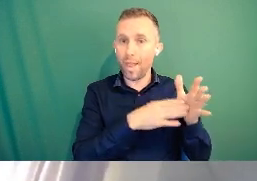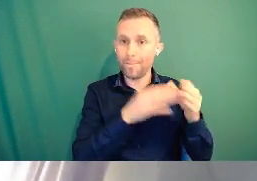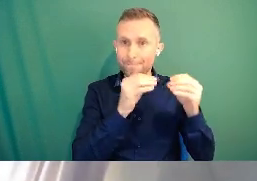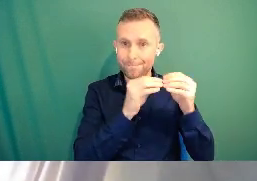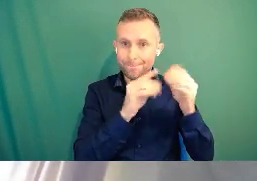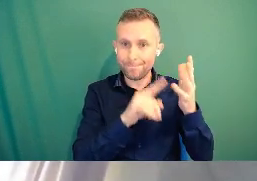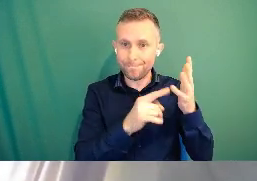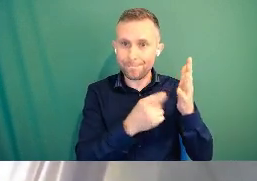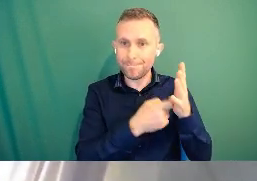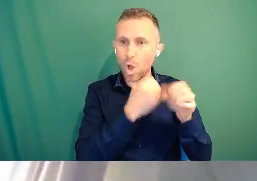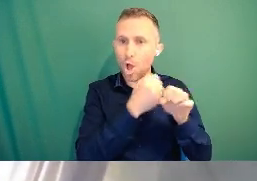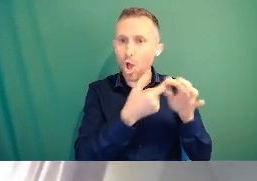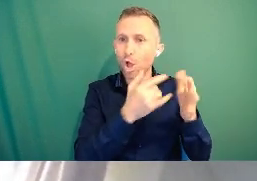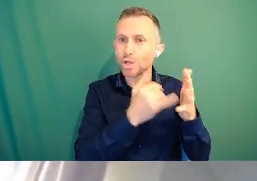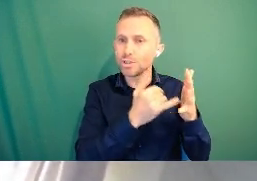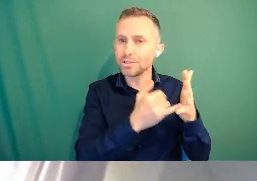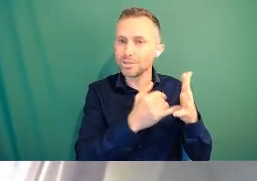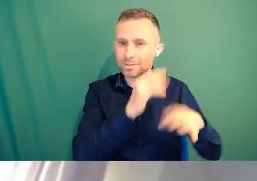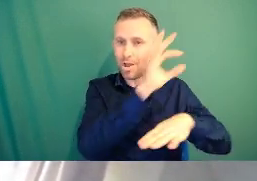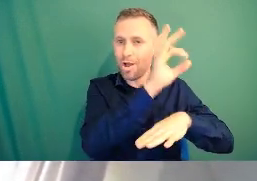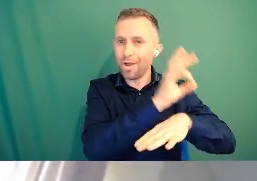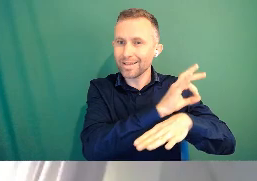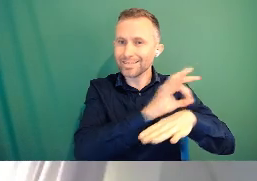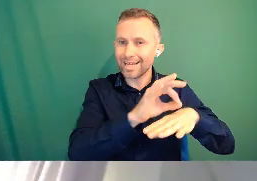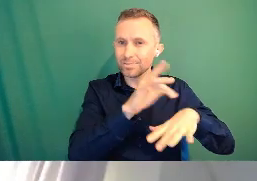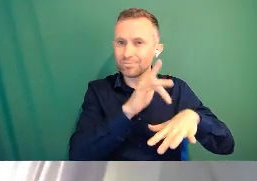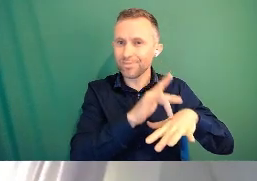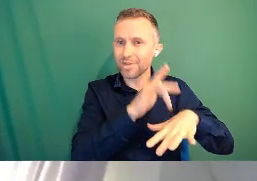to recreate, or redesign rather,